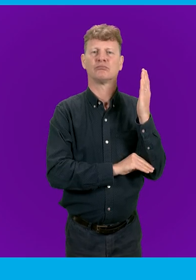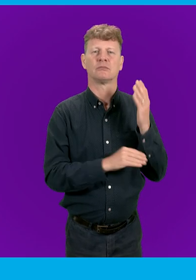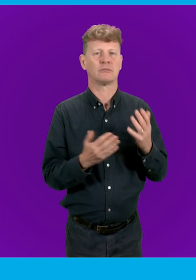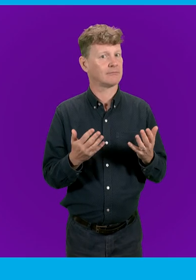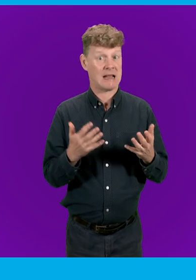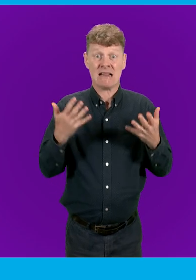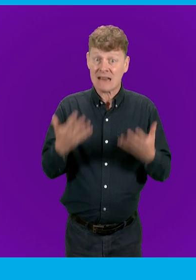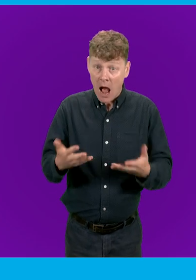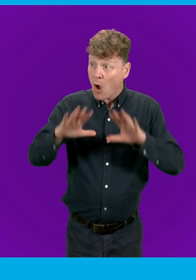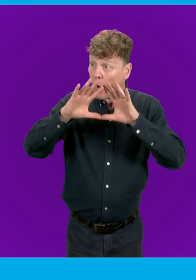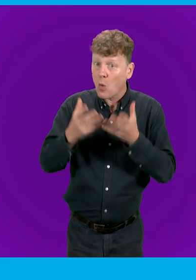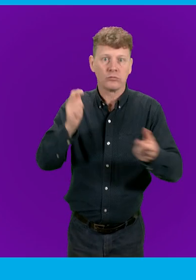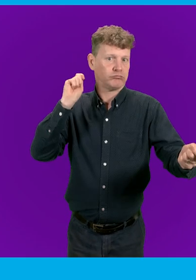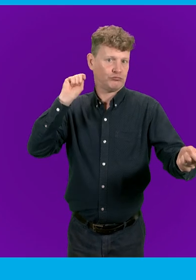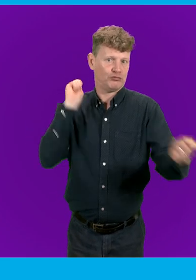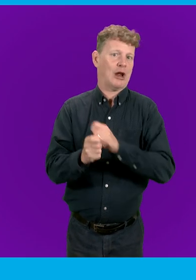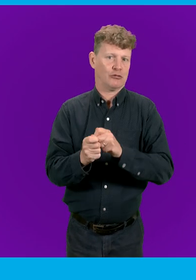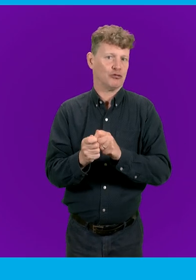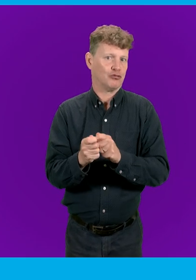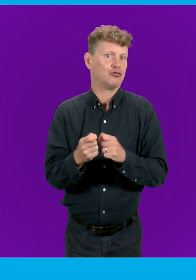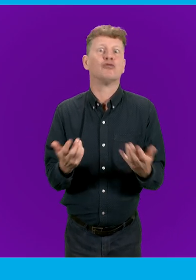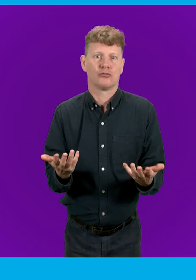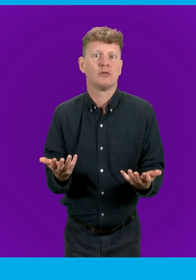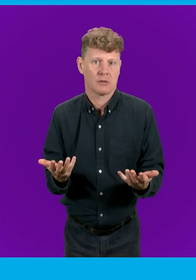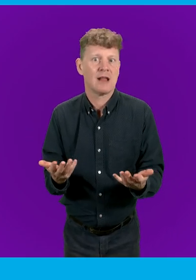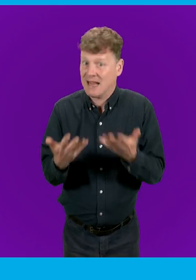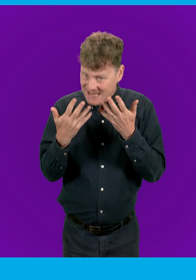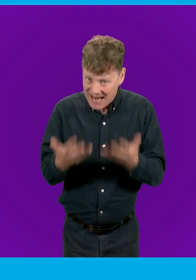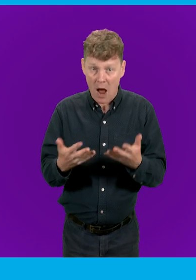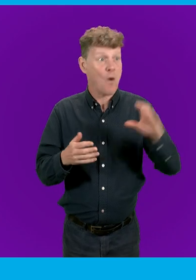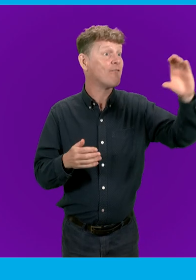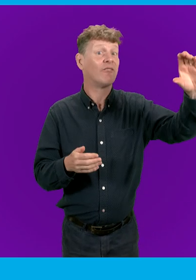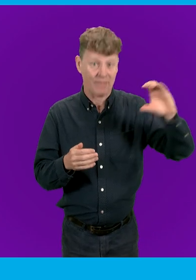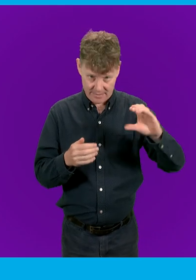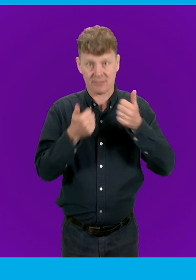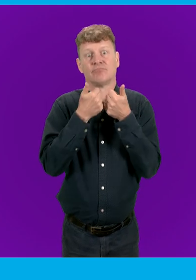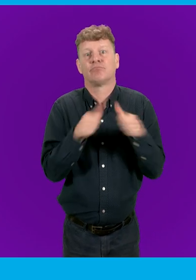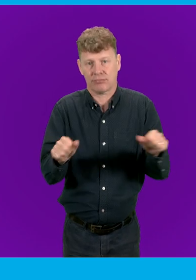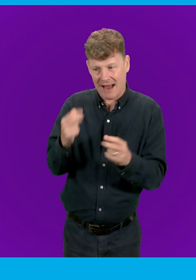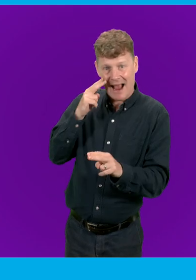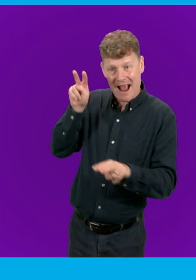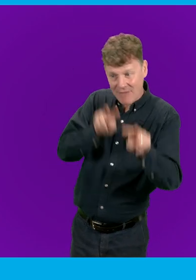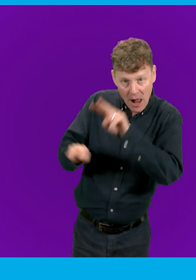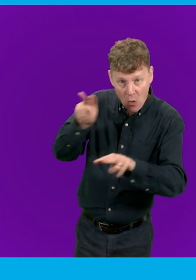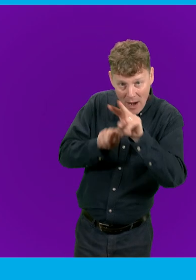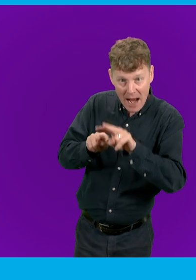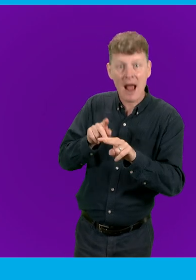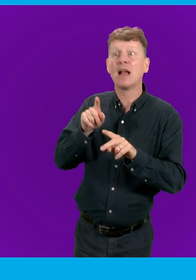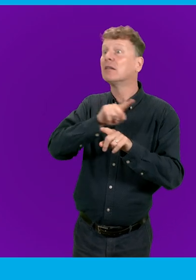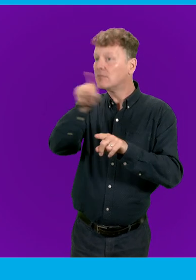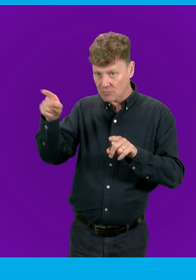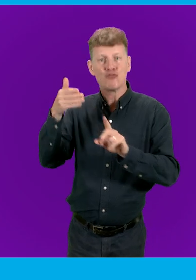all changed now, and people, you know, we've got funding to evaluate it, and people recognise it as an